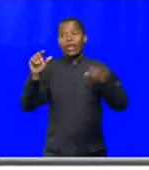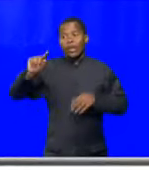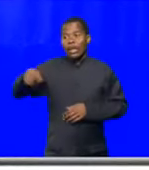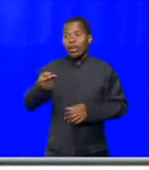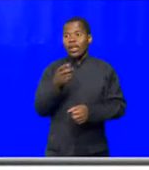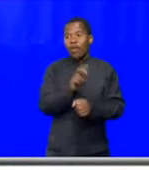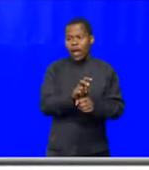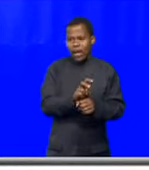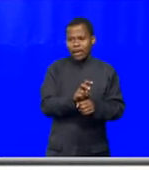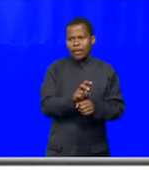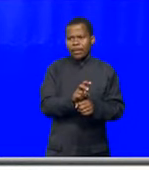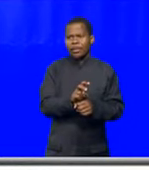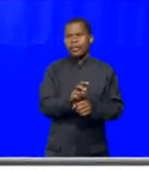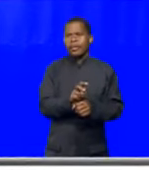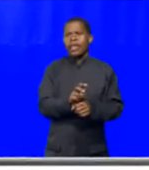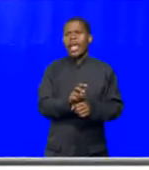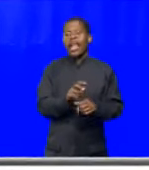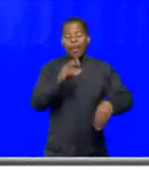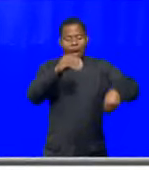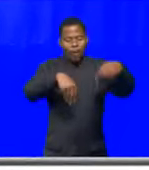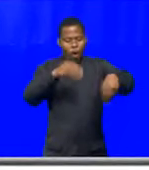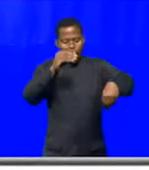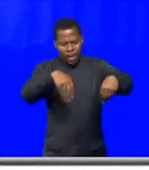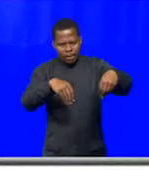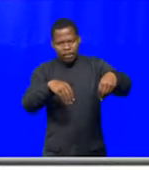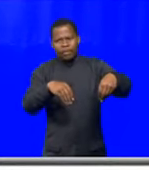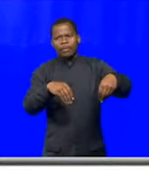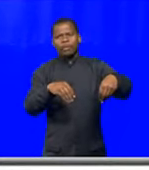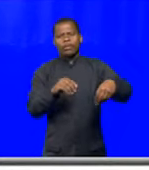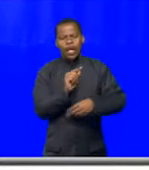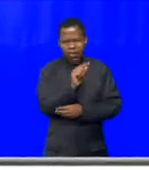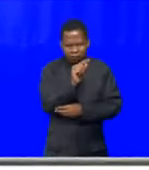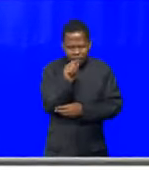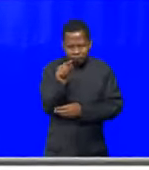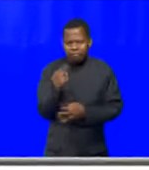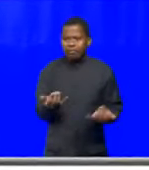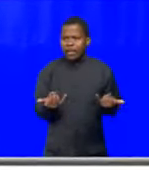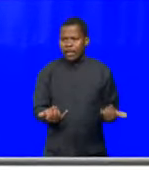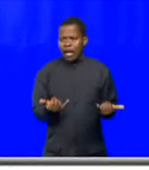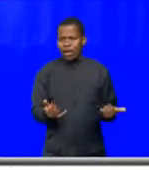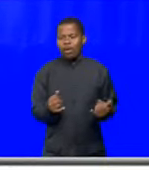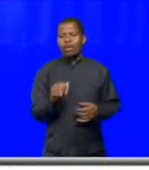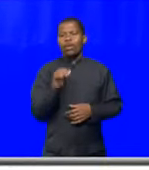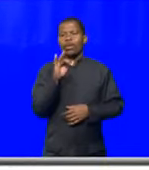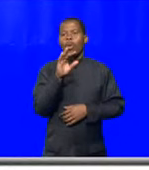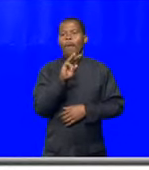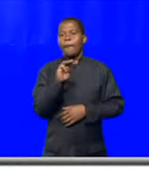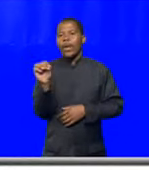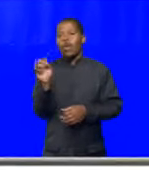166,000 votes. In total, the 28 teams so far have accumulated over